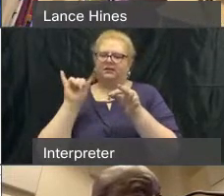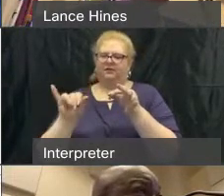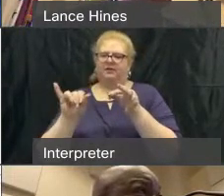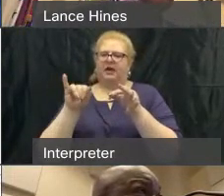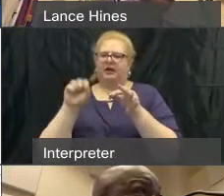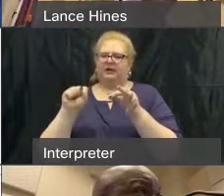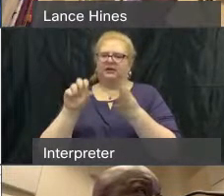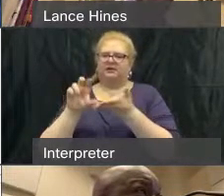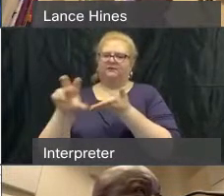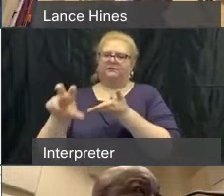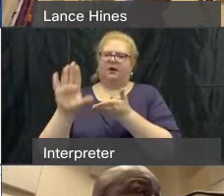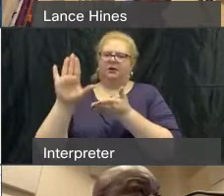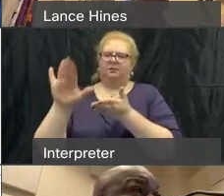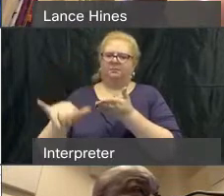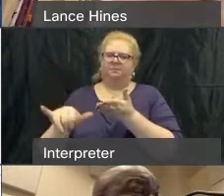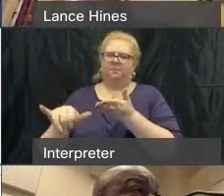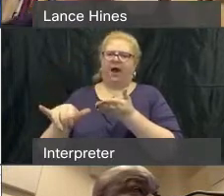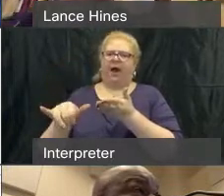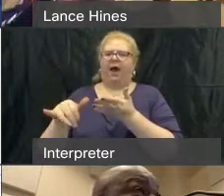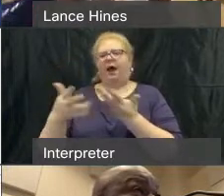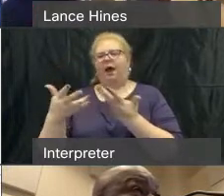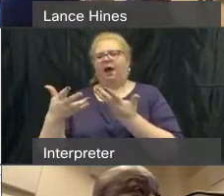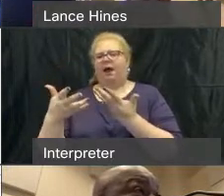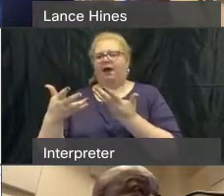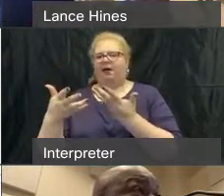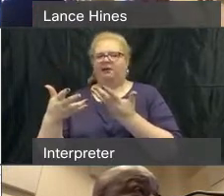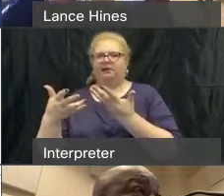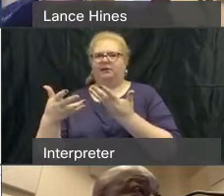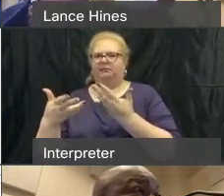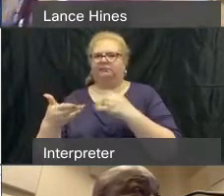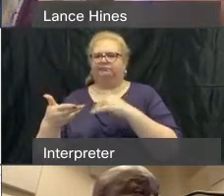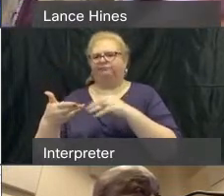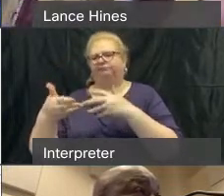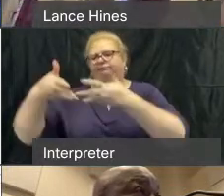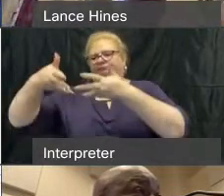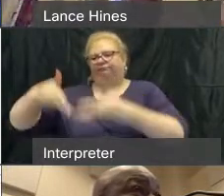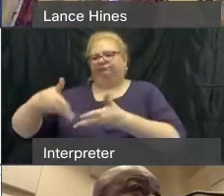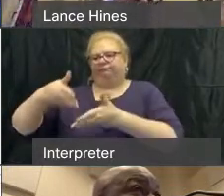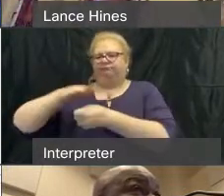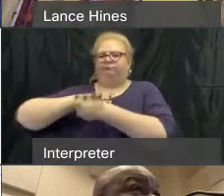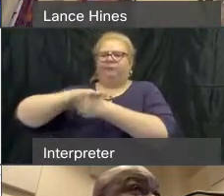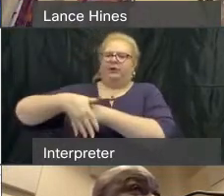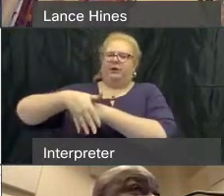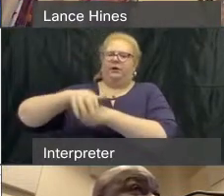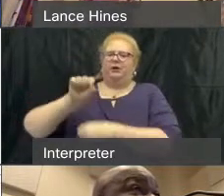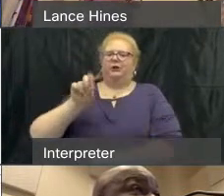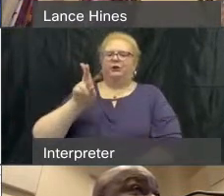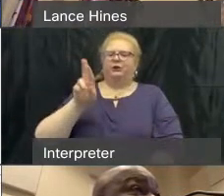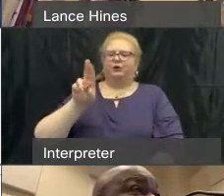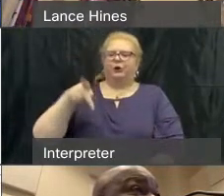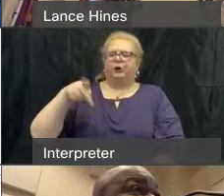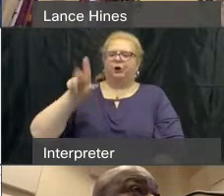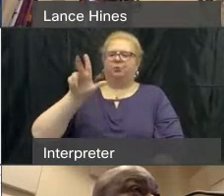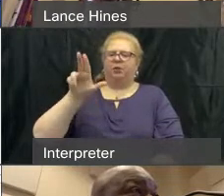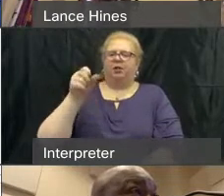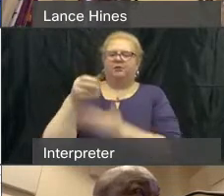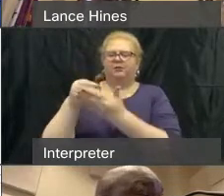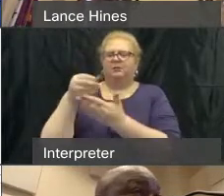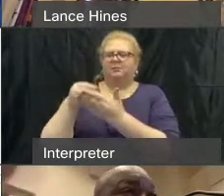money. And I may need some help in trying to formulate this question.